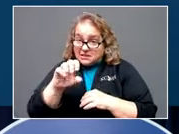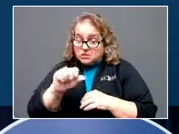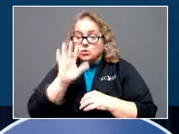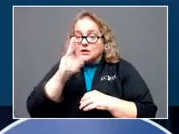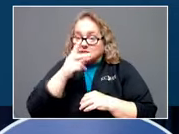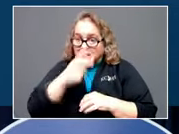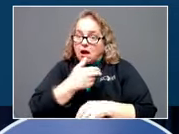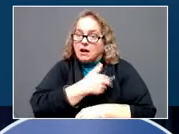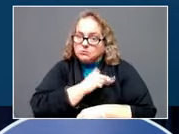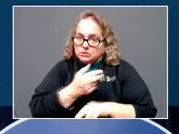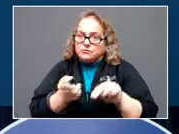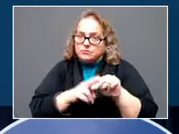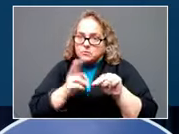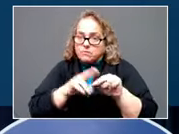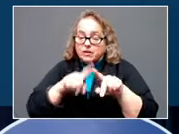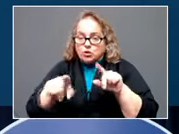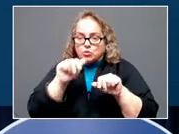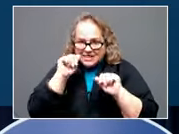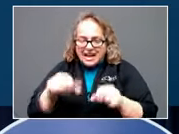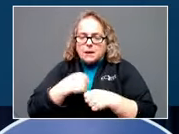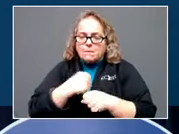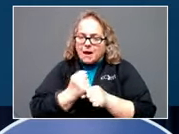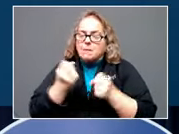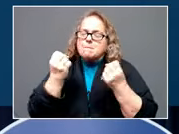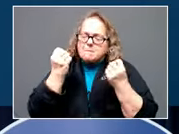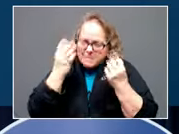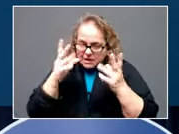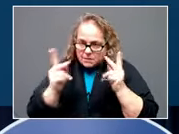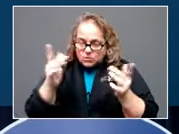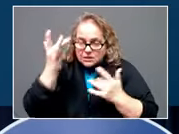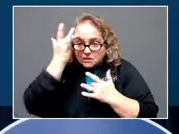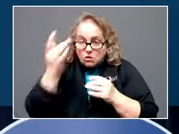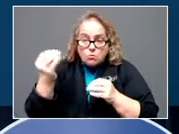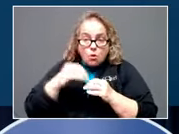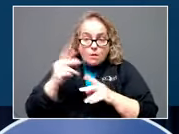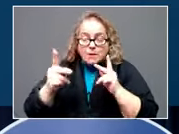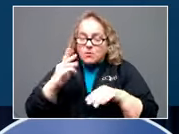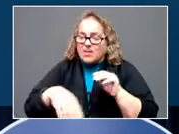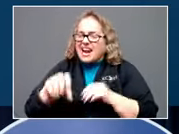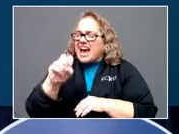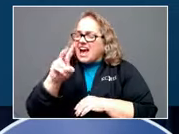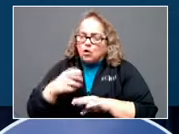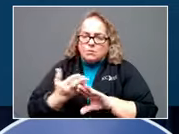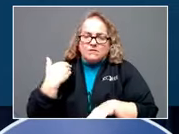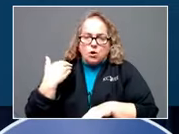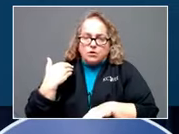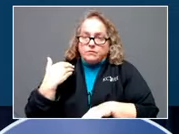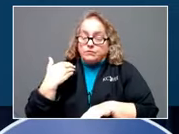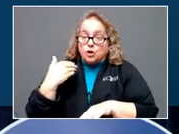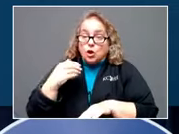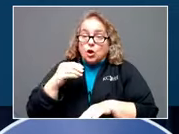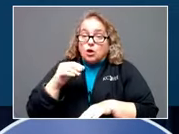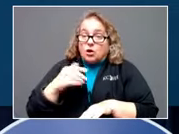can infect a ton of people, more people than ever before in any variant, the odds that you infect someone who is unvaccinated or